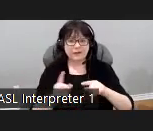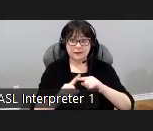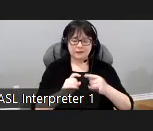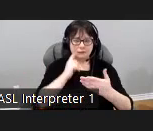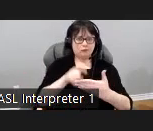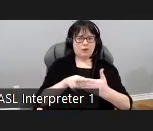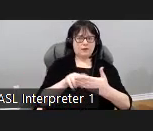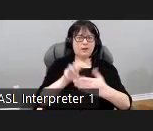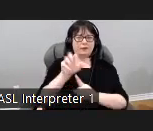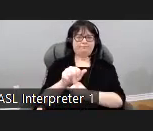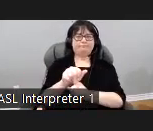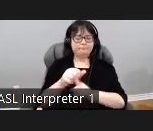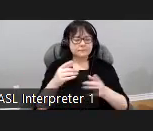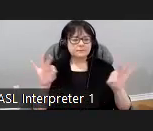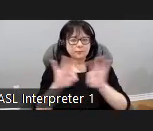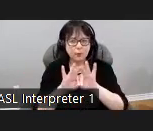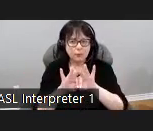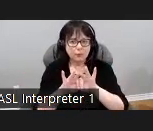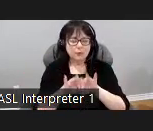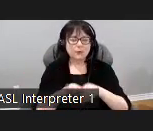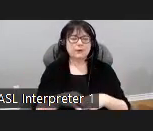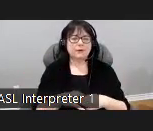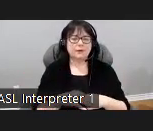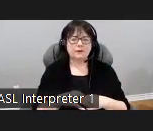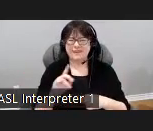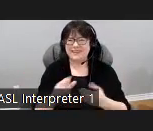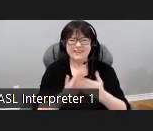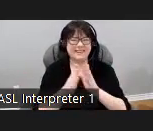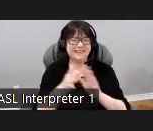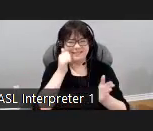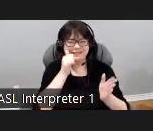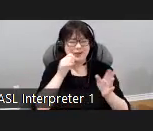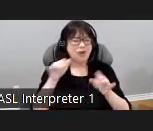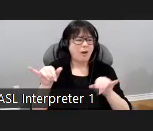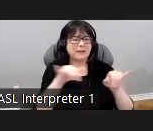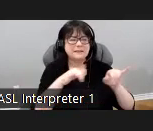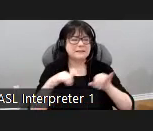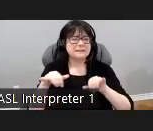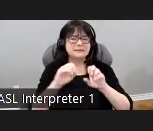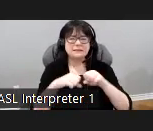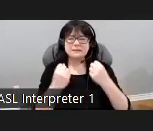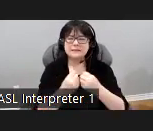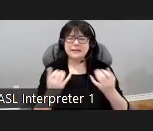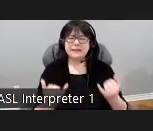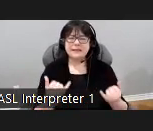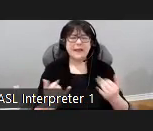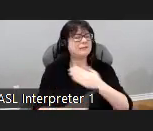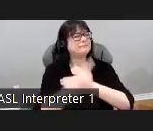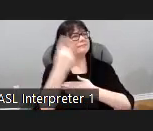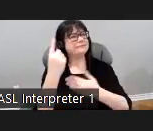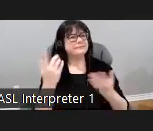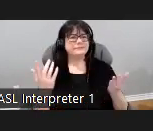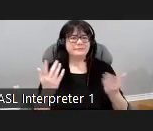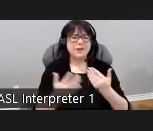way, it is sort of propelled, it seems to be without question, that it has become